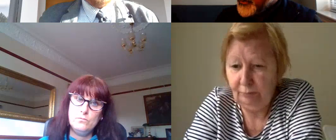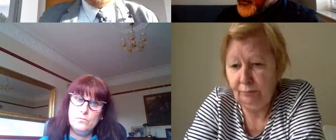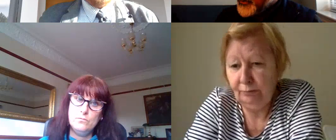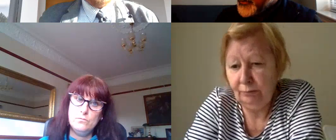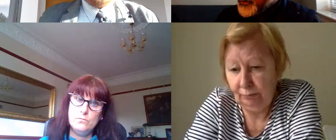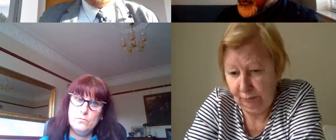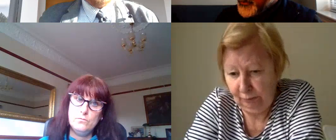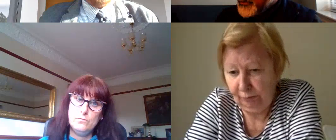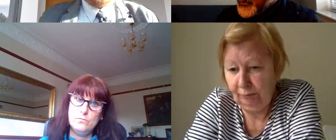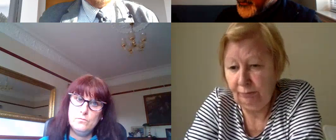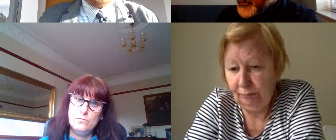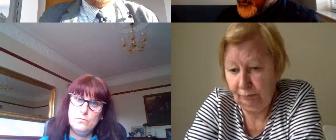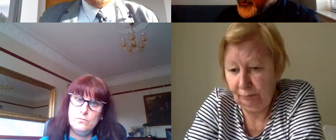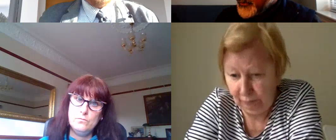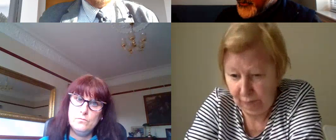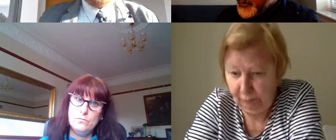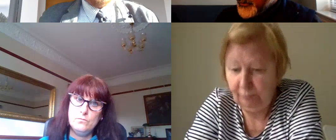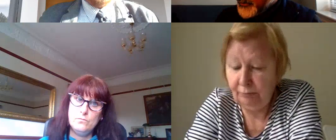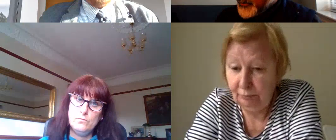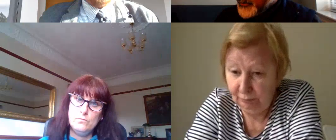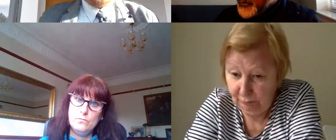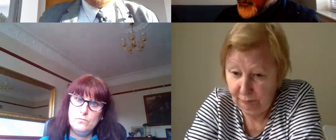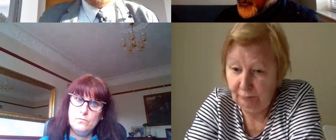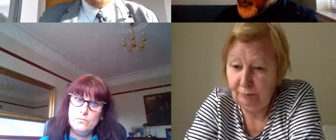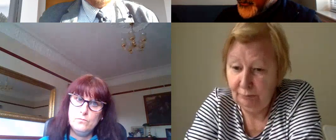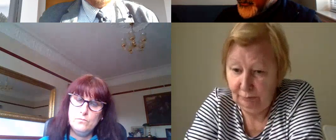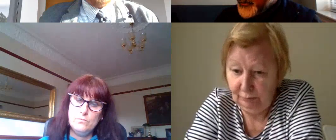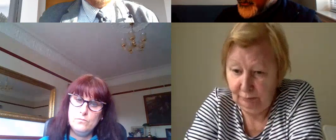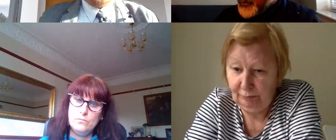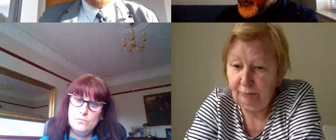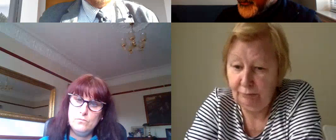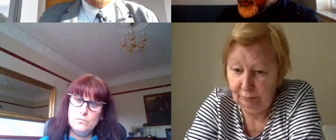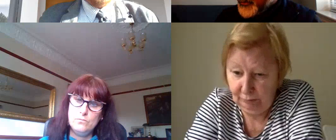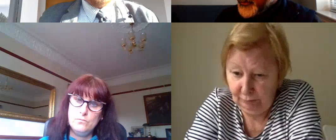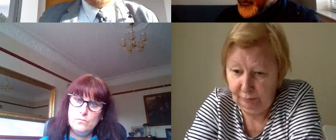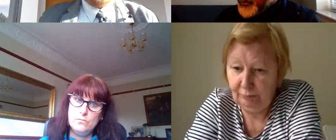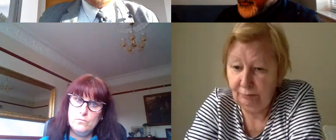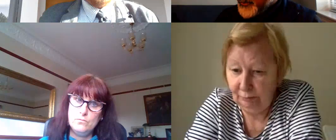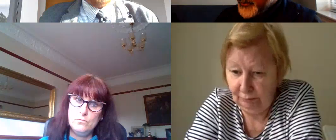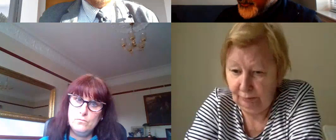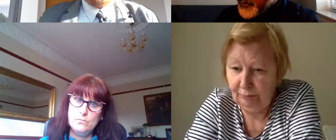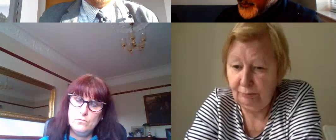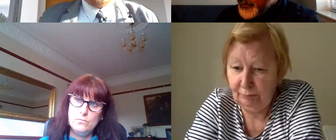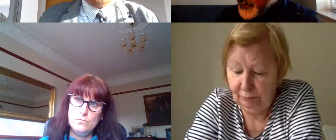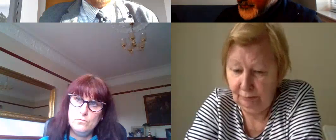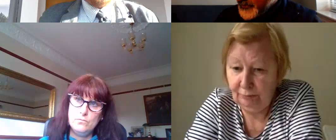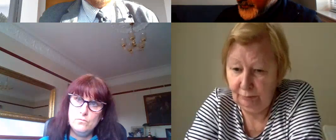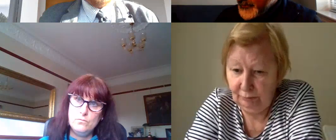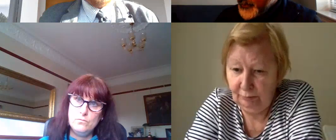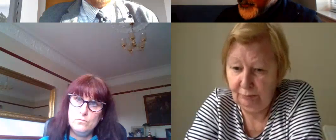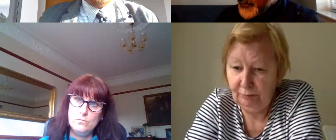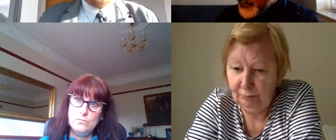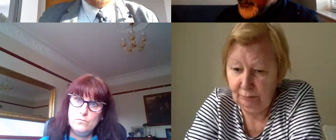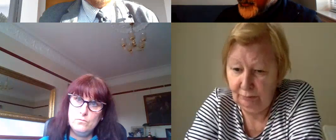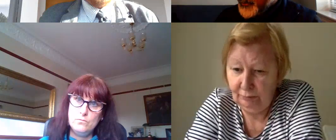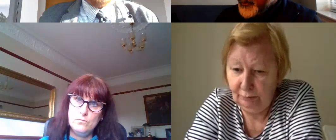then chooses to get in their car and leaves. So I'll leave a car parking space, but again, I can't legislate for that. I don't know that that'd be the